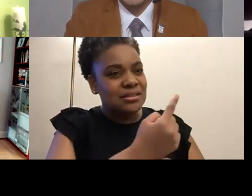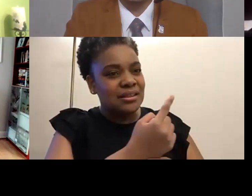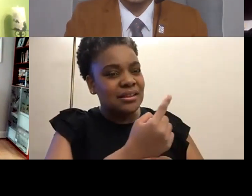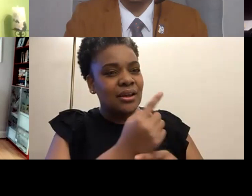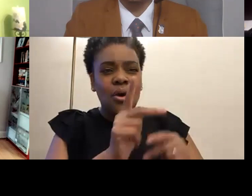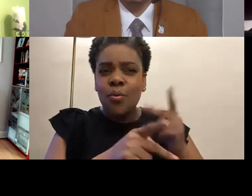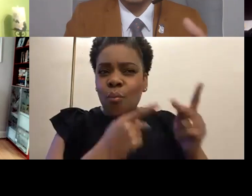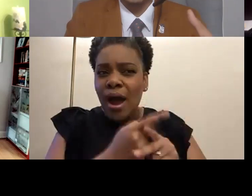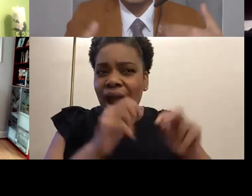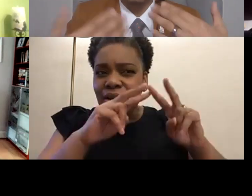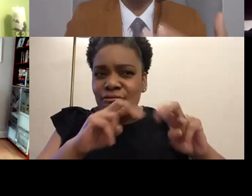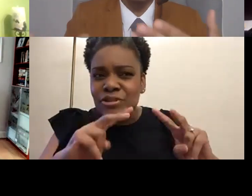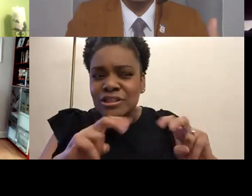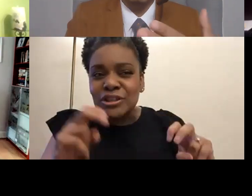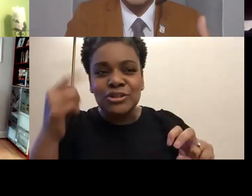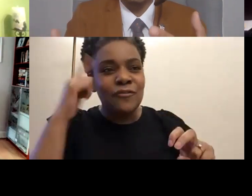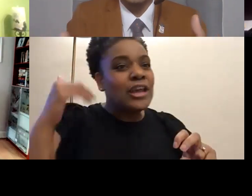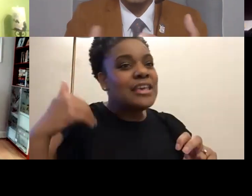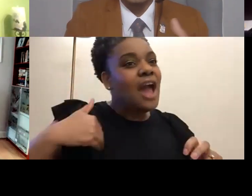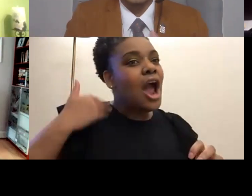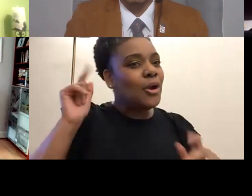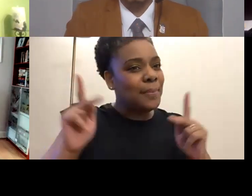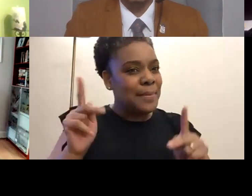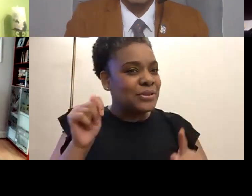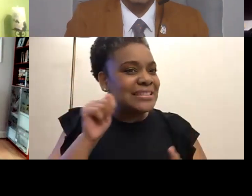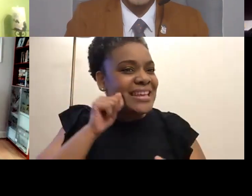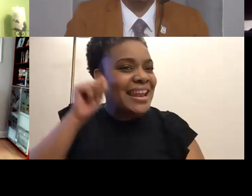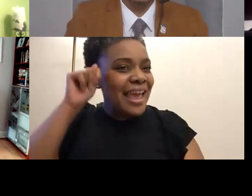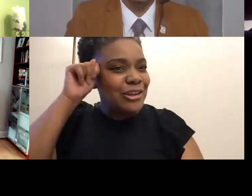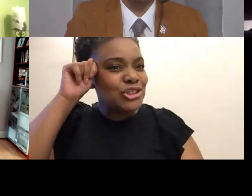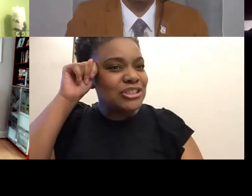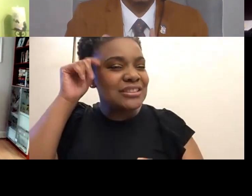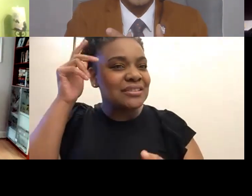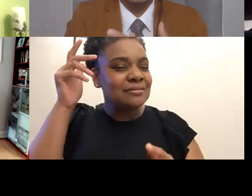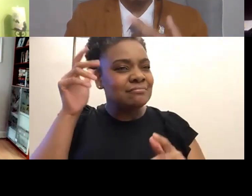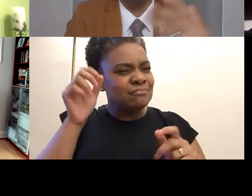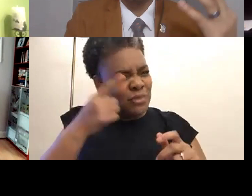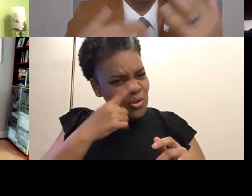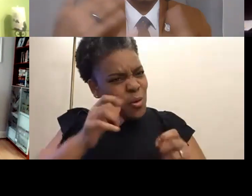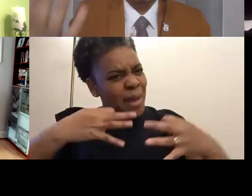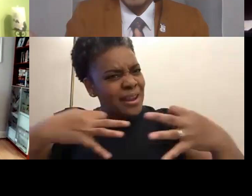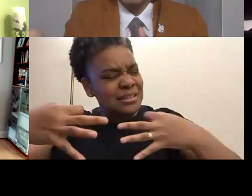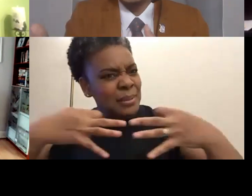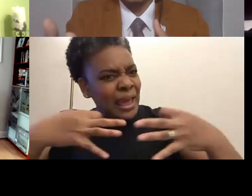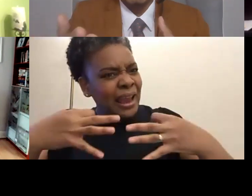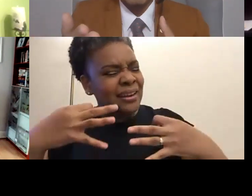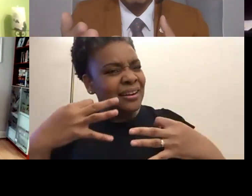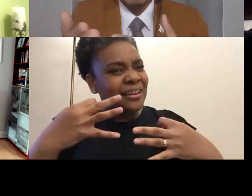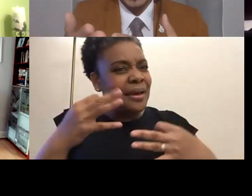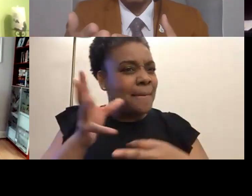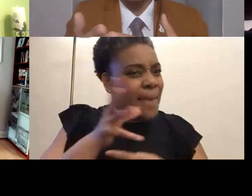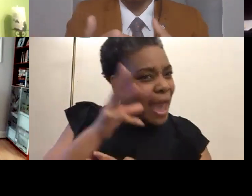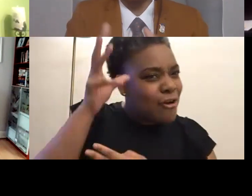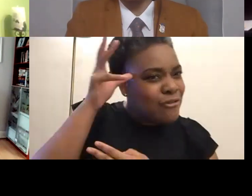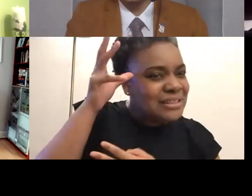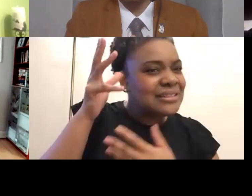vaccines in adolescents? Can we just talk a little bit about um, that experience that parents may